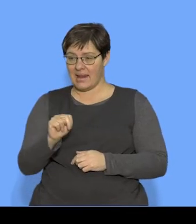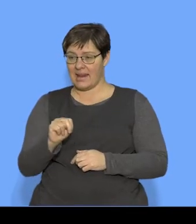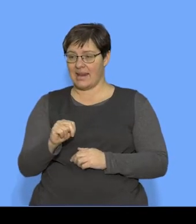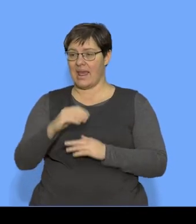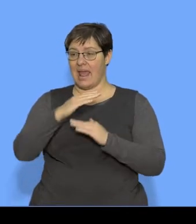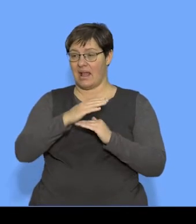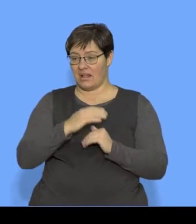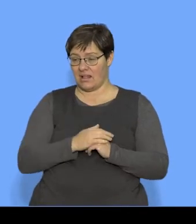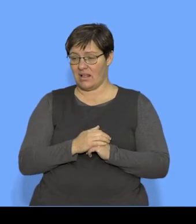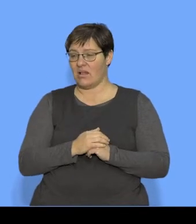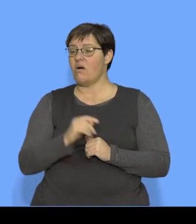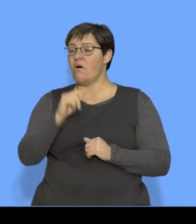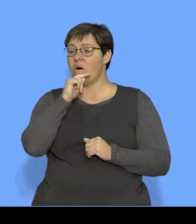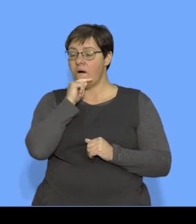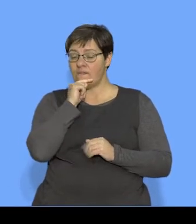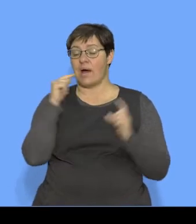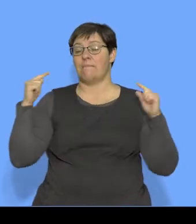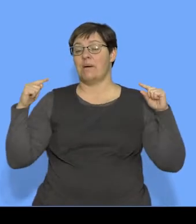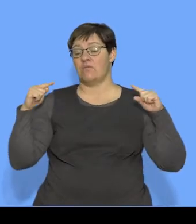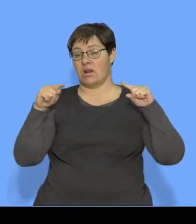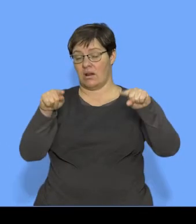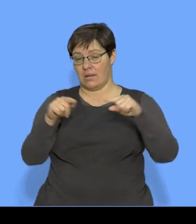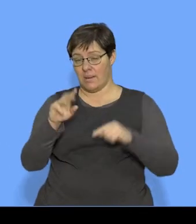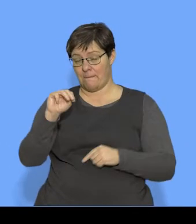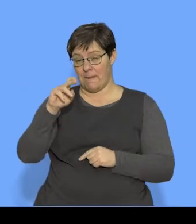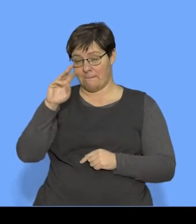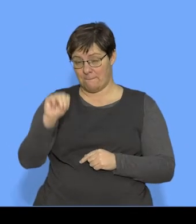N of parallelogram